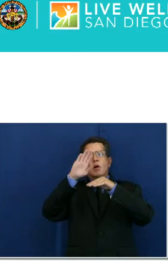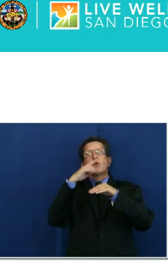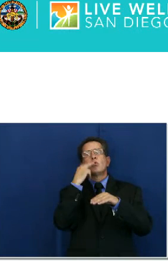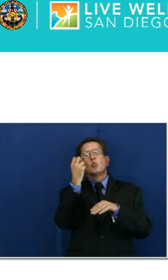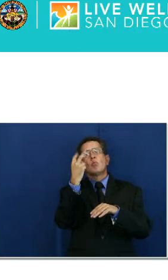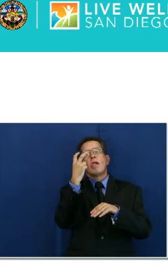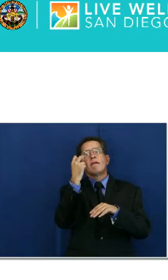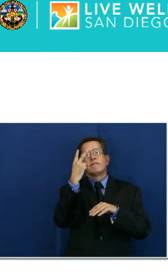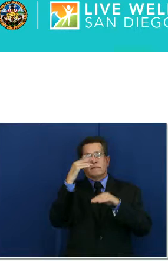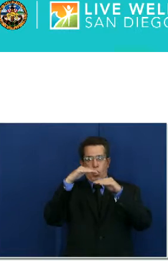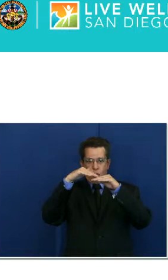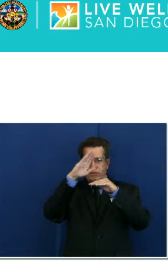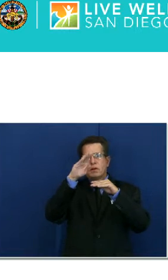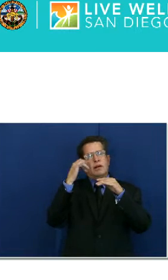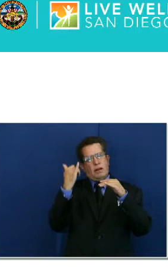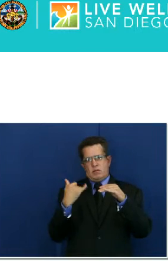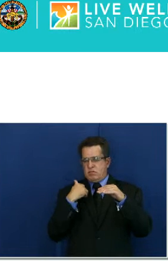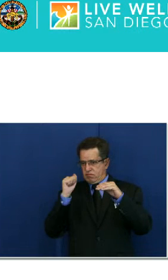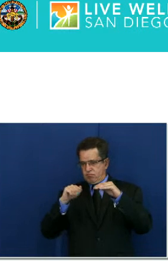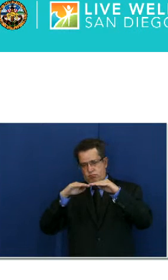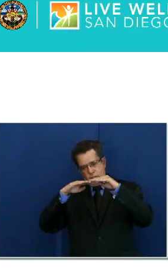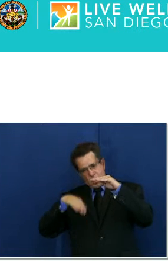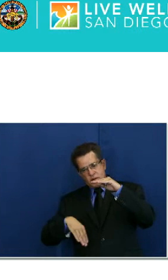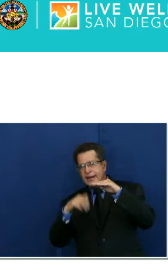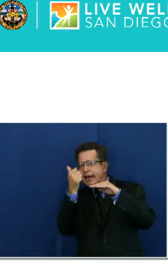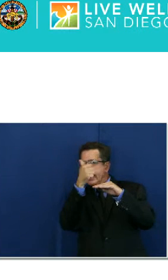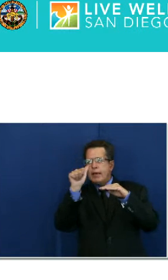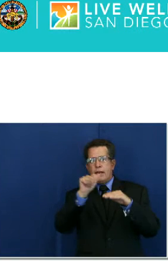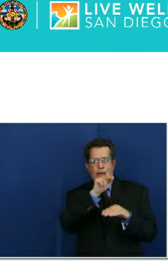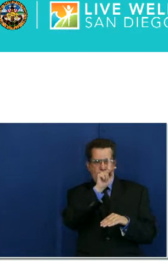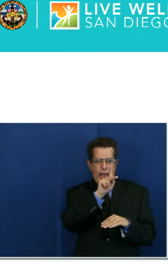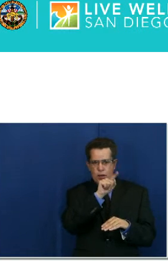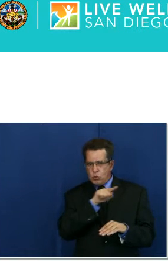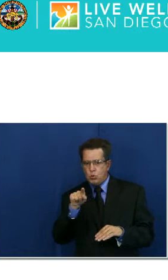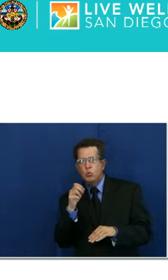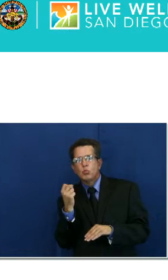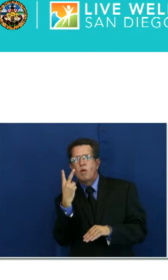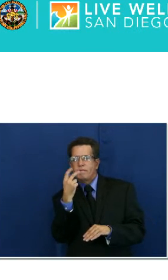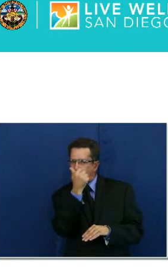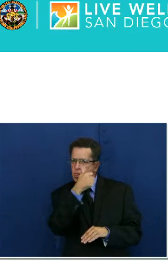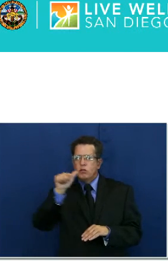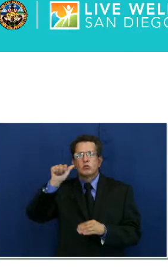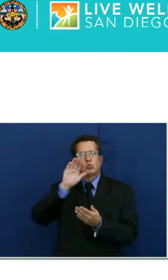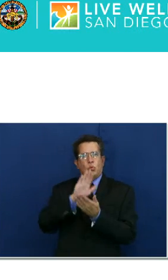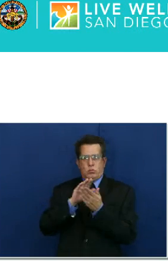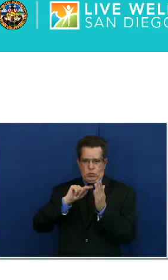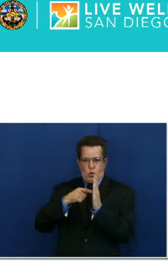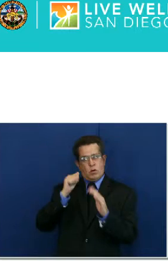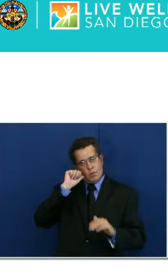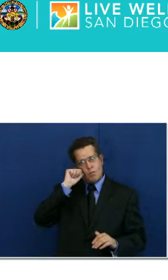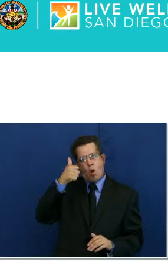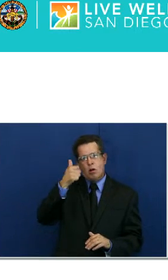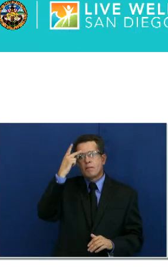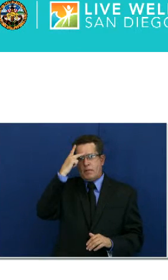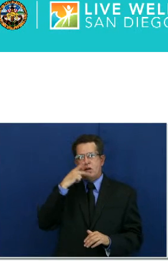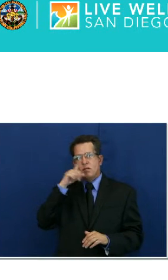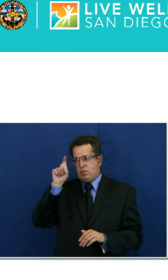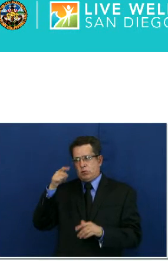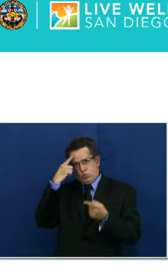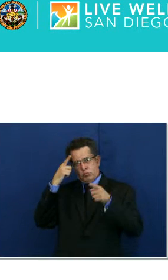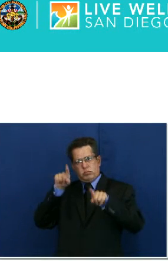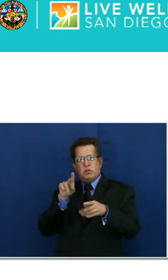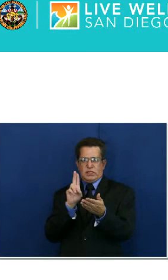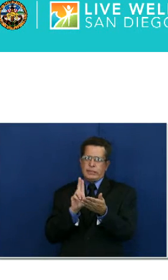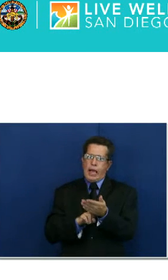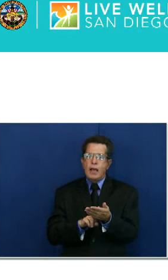Now we're going to cover all age groups from K to 12 starting tomorrow. A parental consent will be required for children